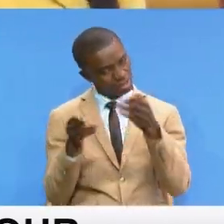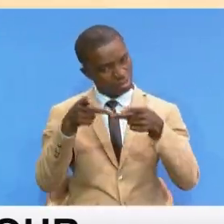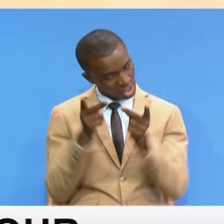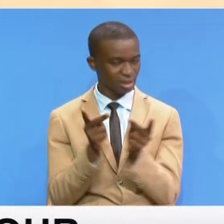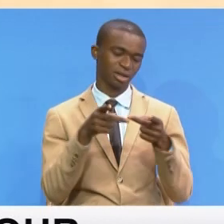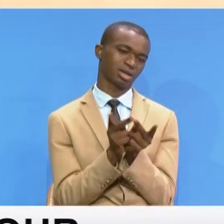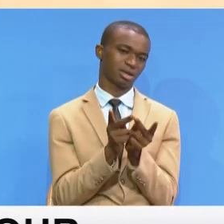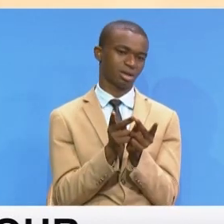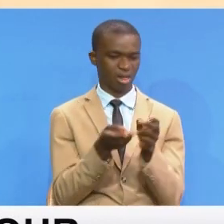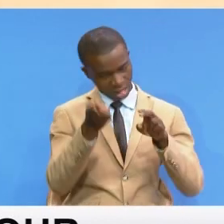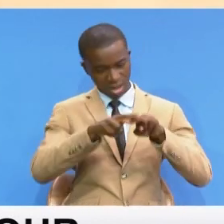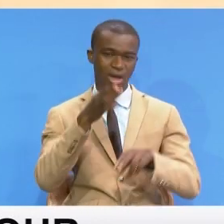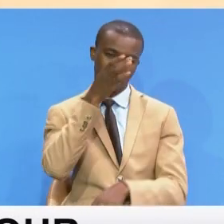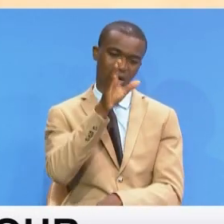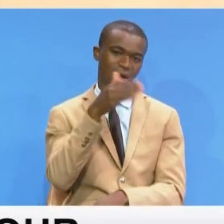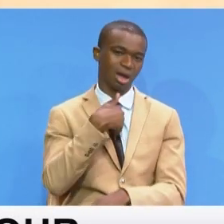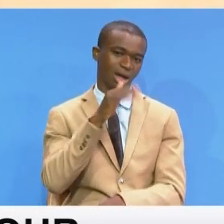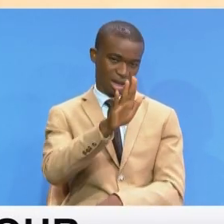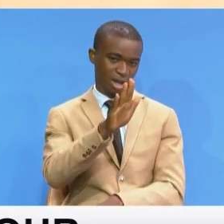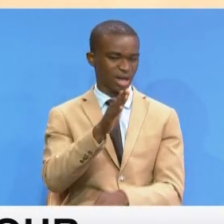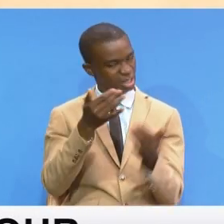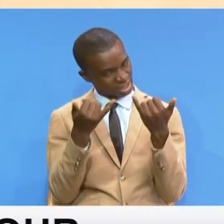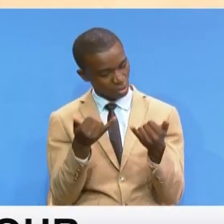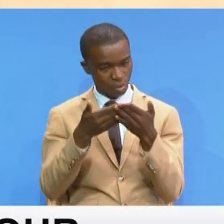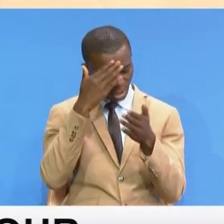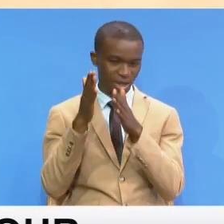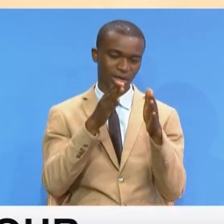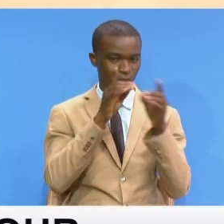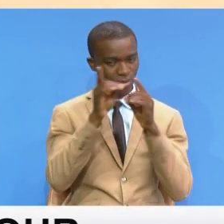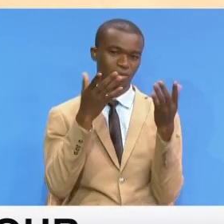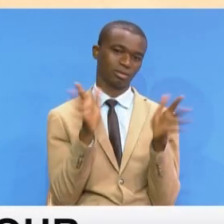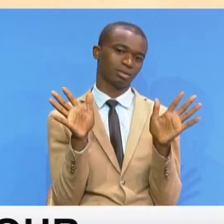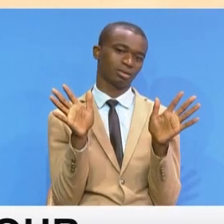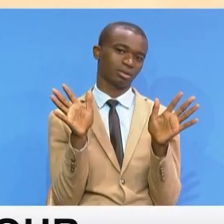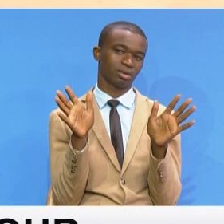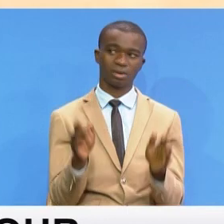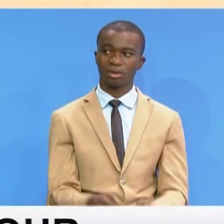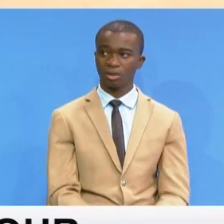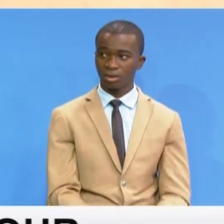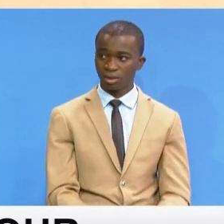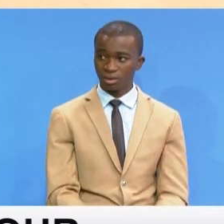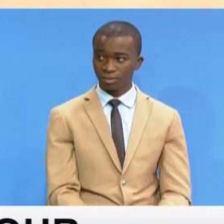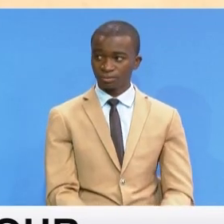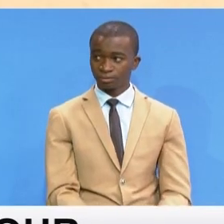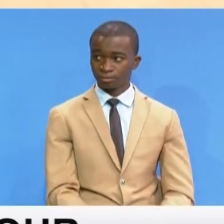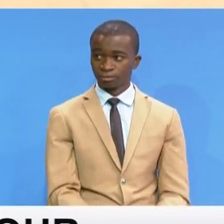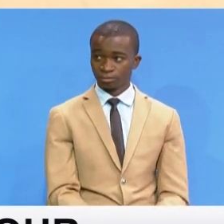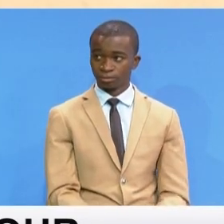staff. The event that is happening today is very important because it